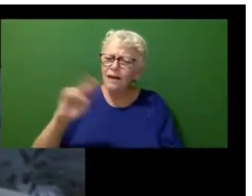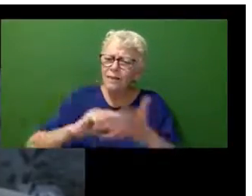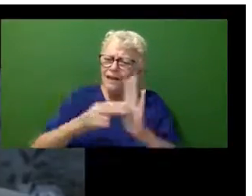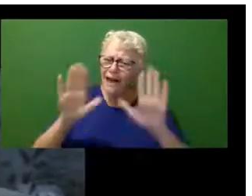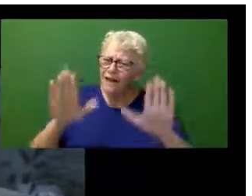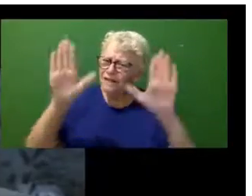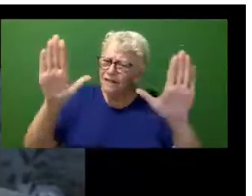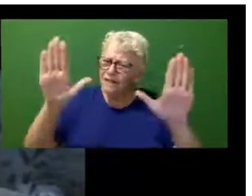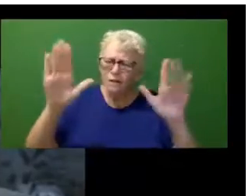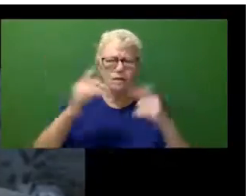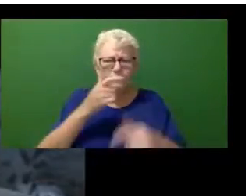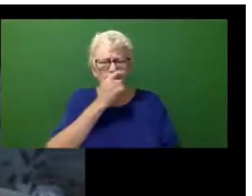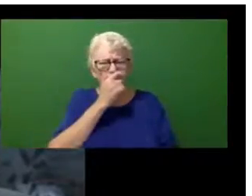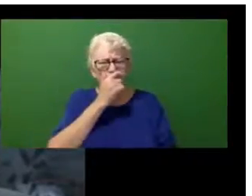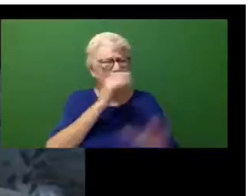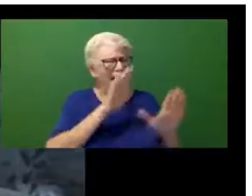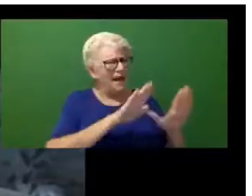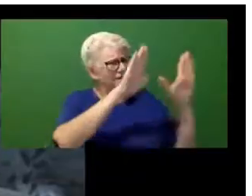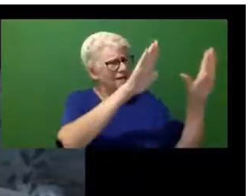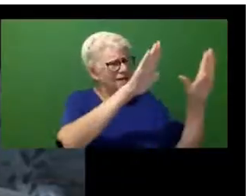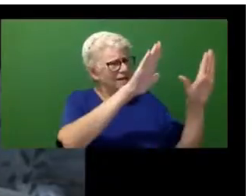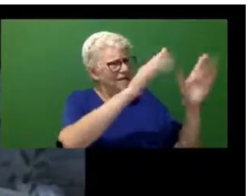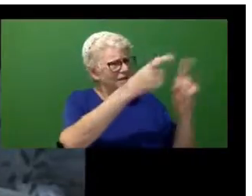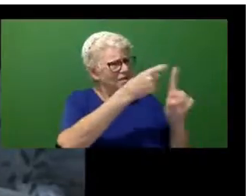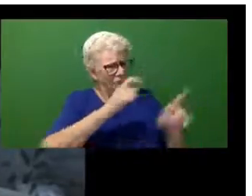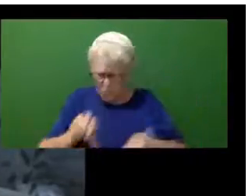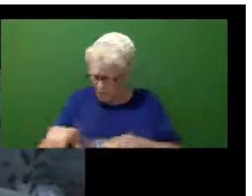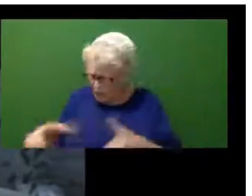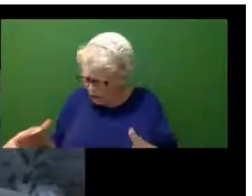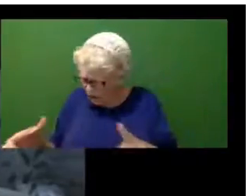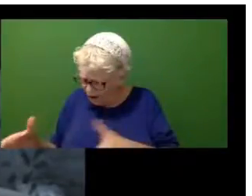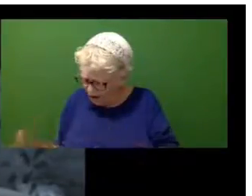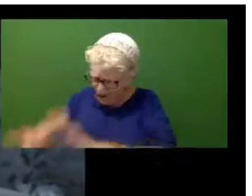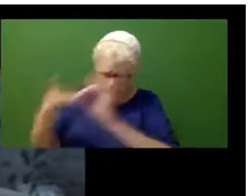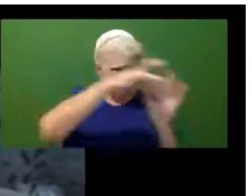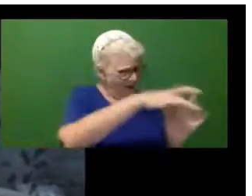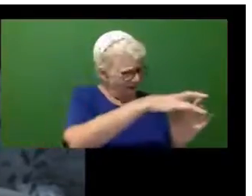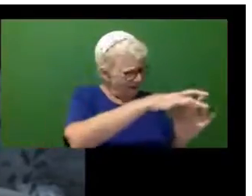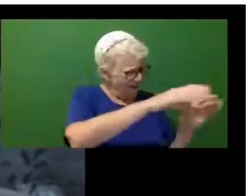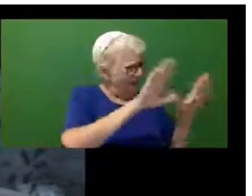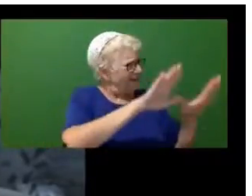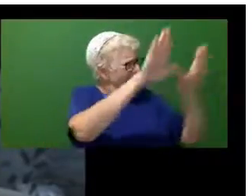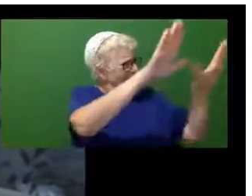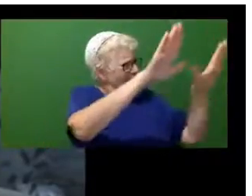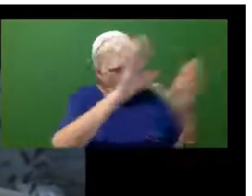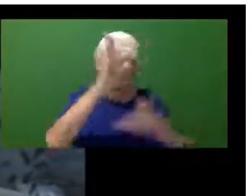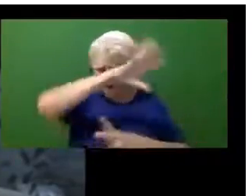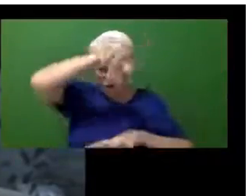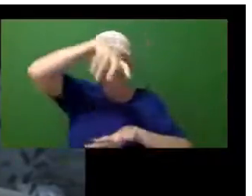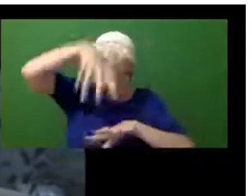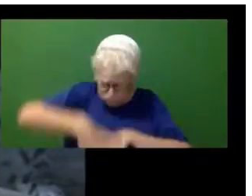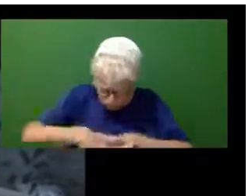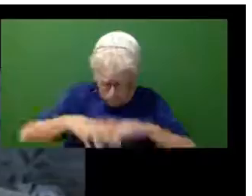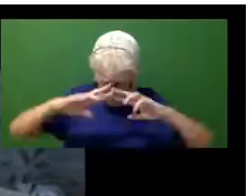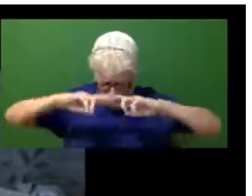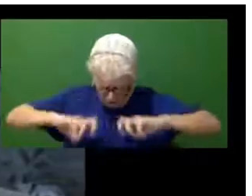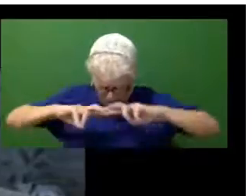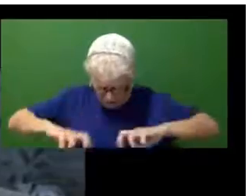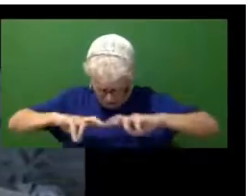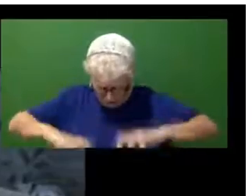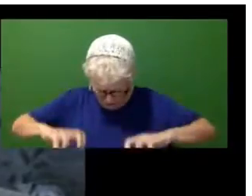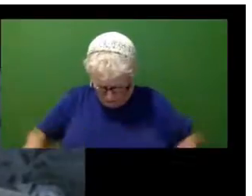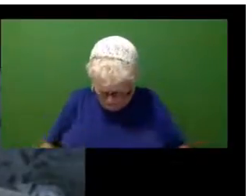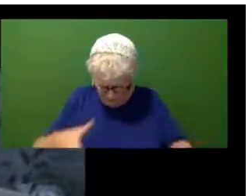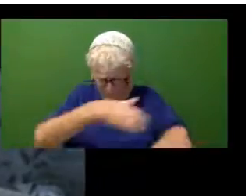excellence. And so what if from excellence is where Torah emerges from when we are fully stepped